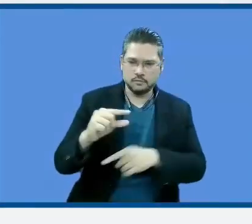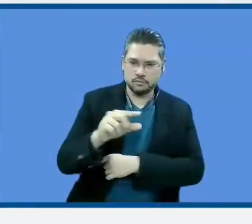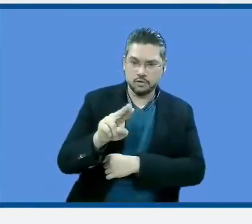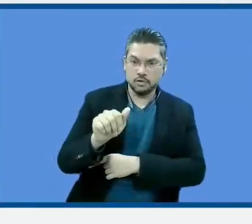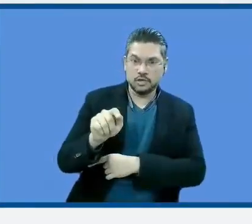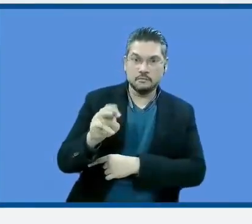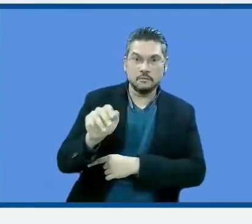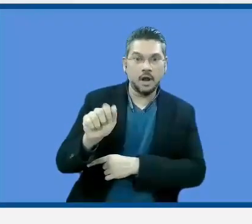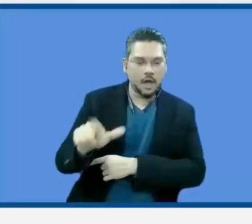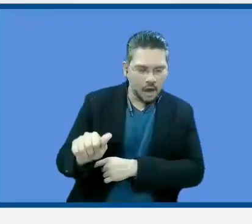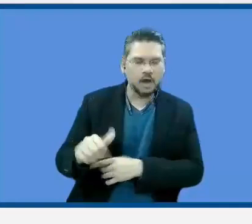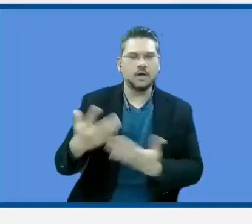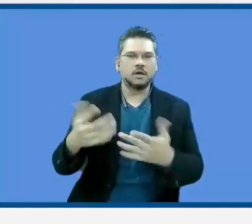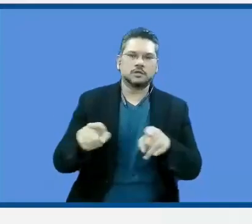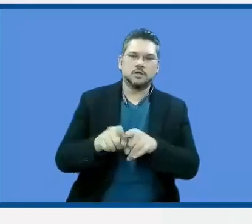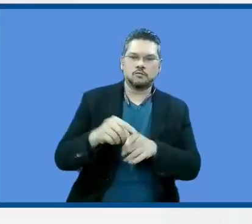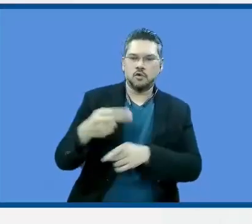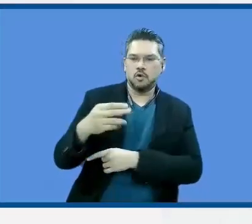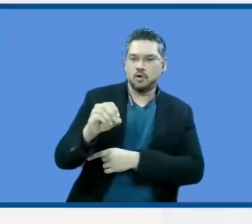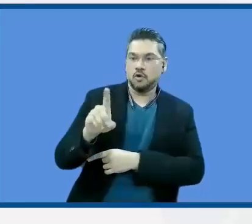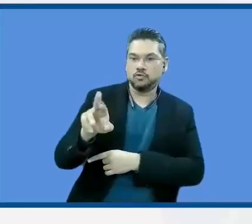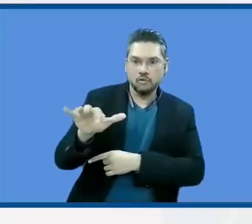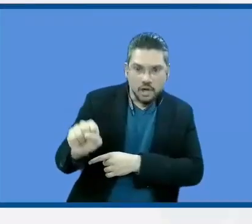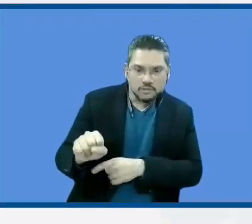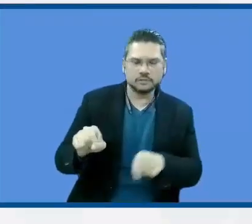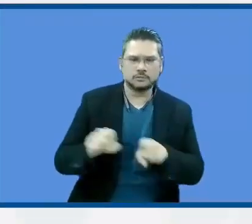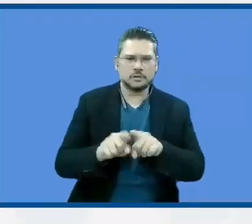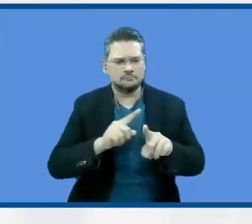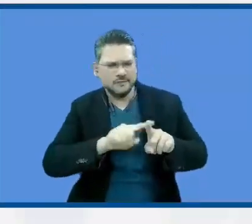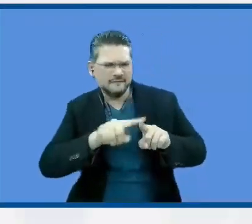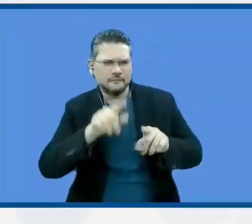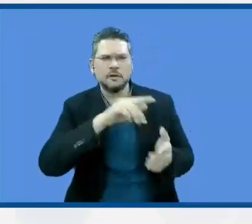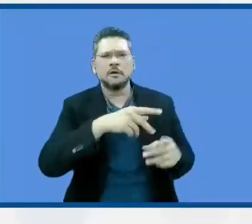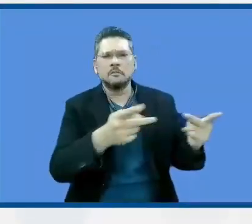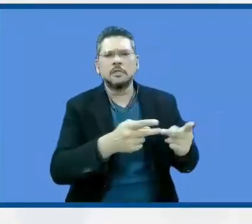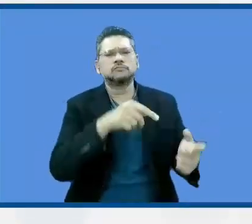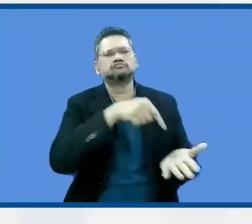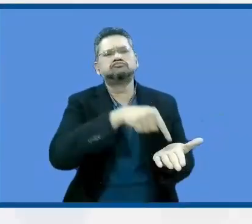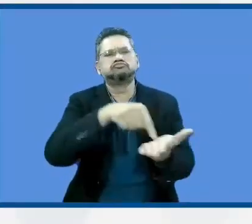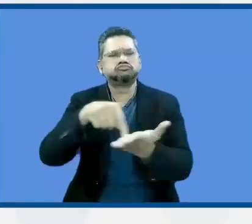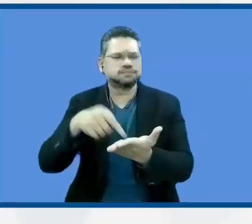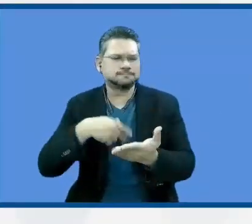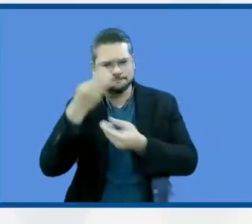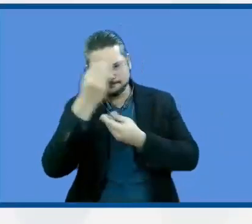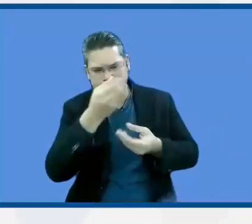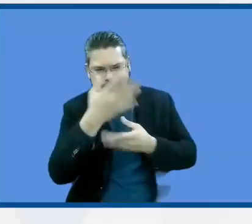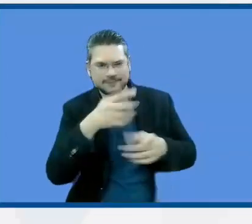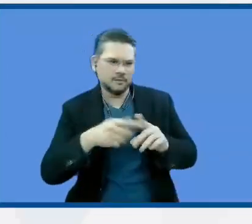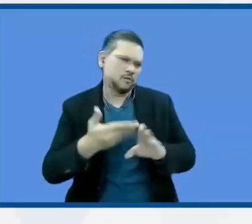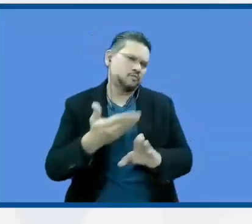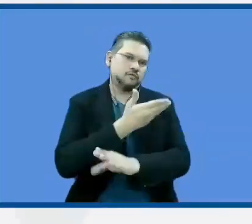Nicaragua in the aftermath of ETA and IOTA. I'm saying the aftermath, but actually from before the hurricane started to reach the